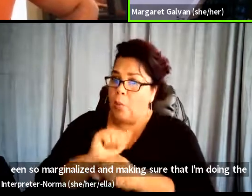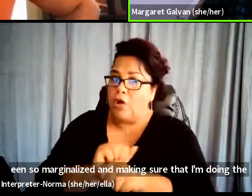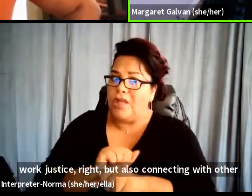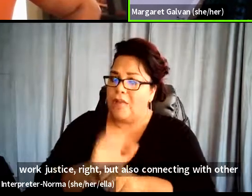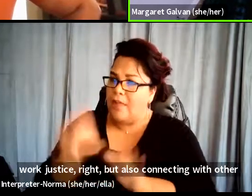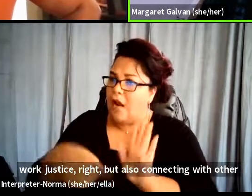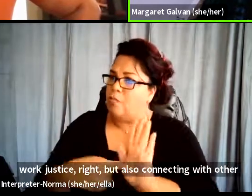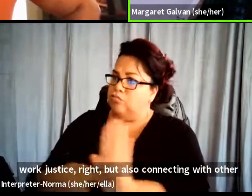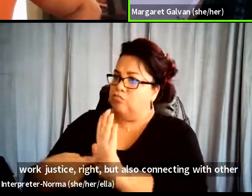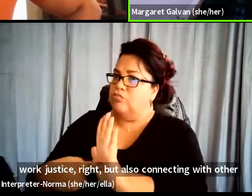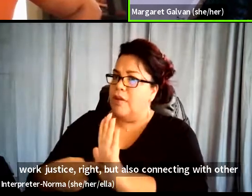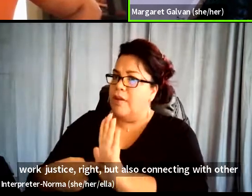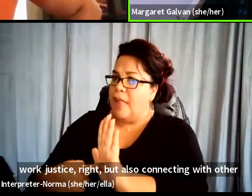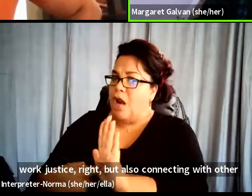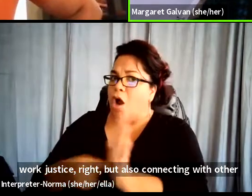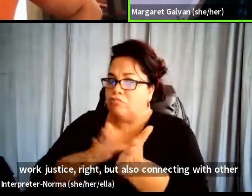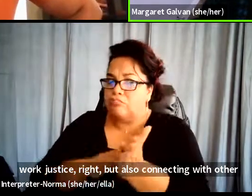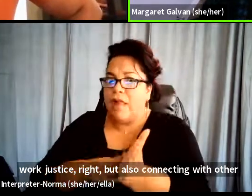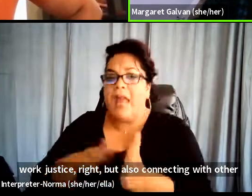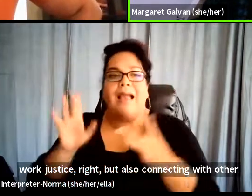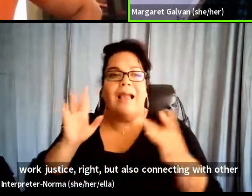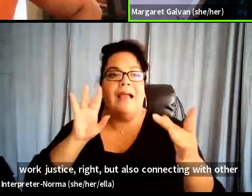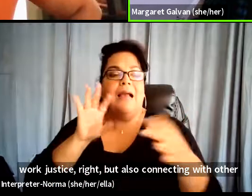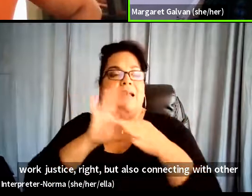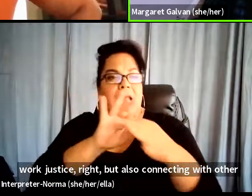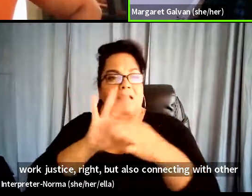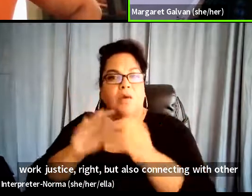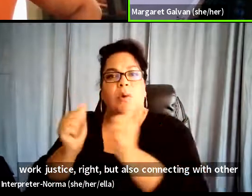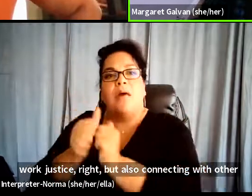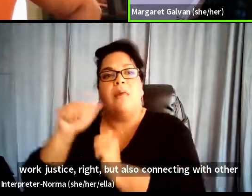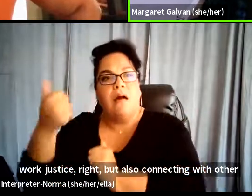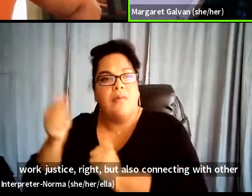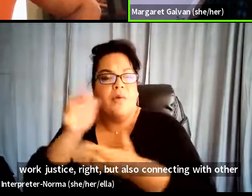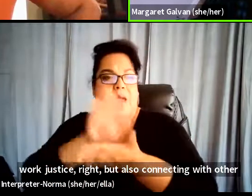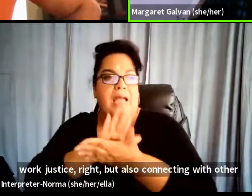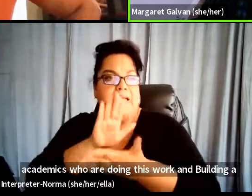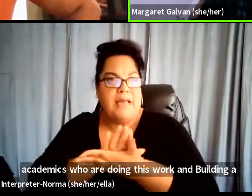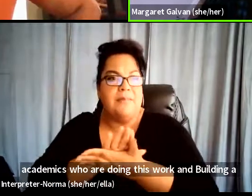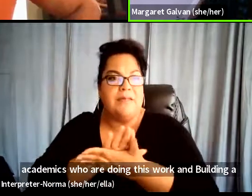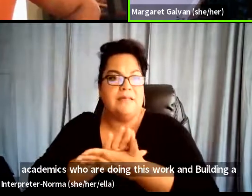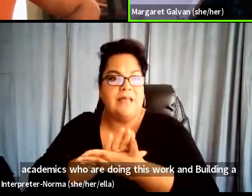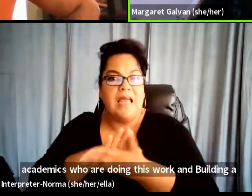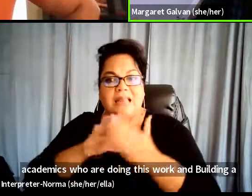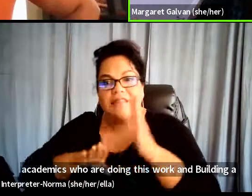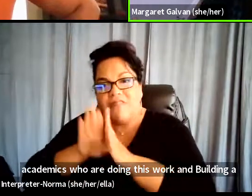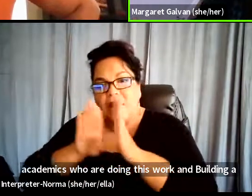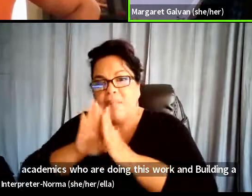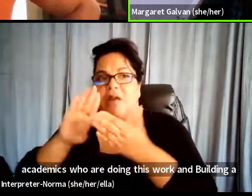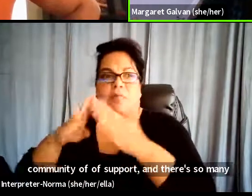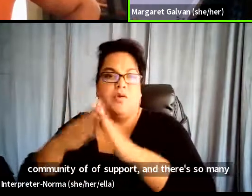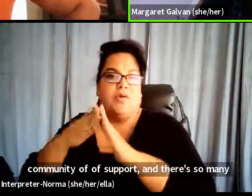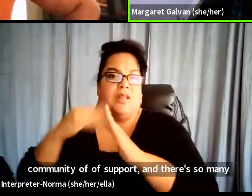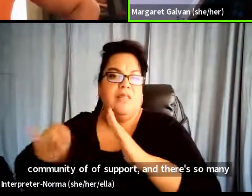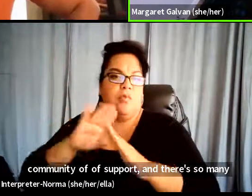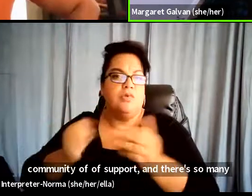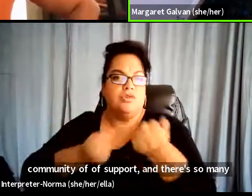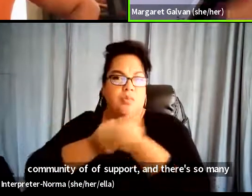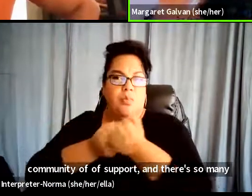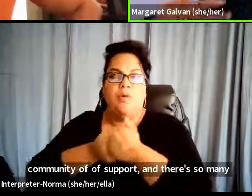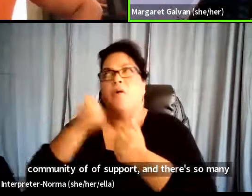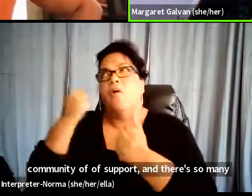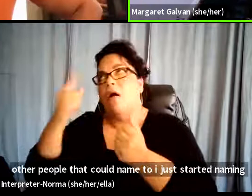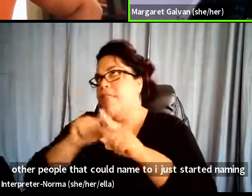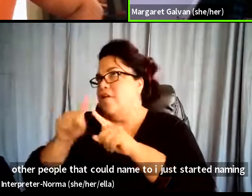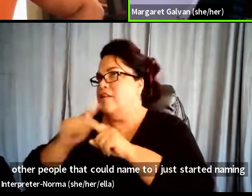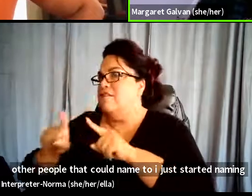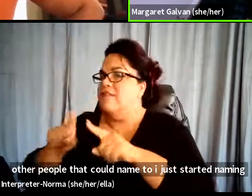with other academics, uh, who are doing this work and, and building a community of, of support. And there's so many other people that I could name too. I was just sort of